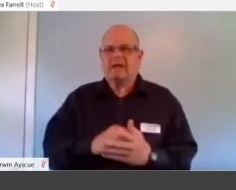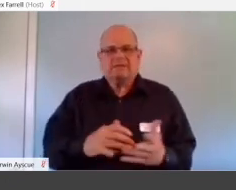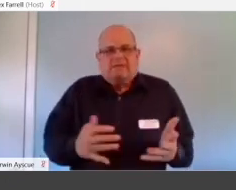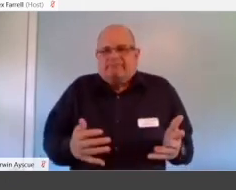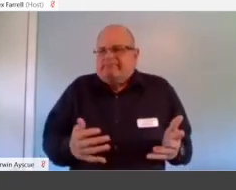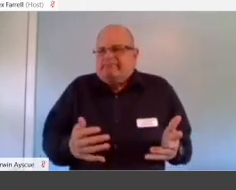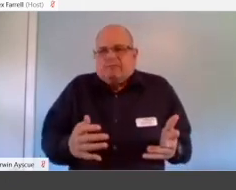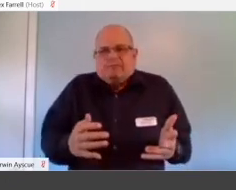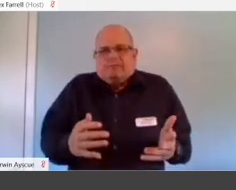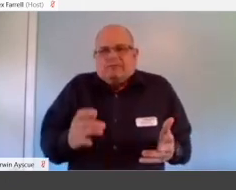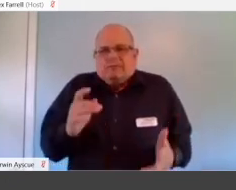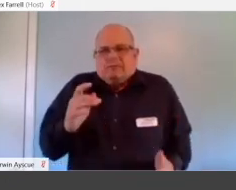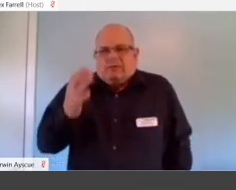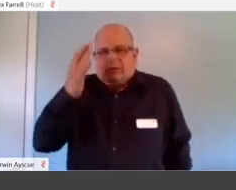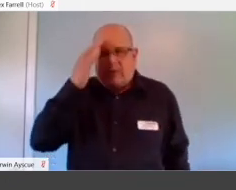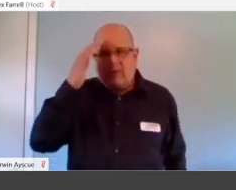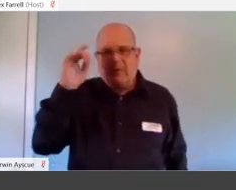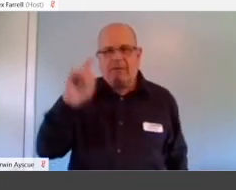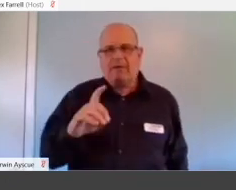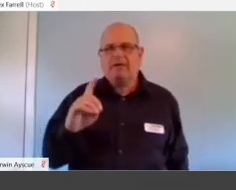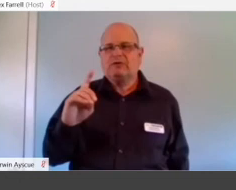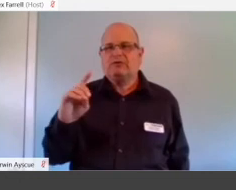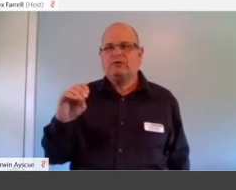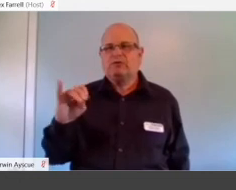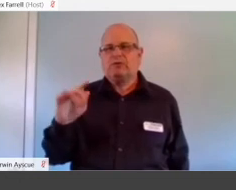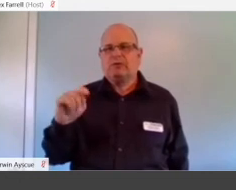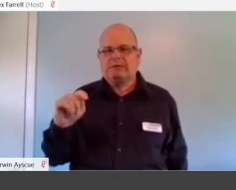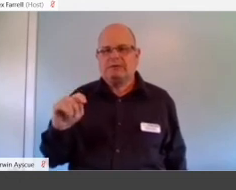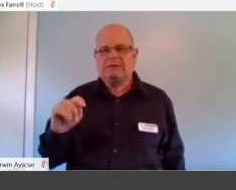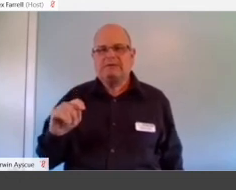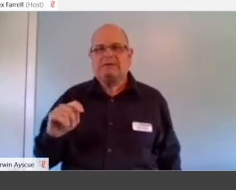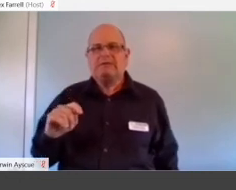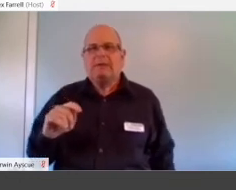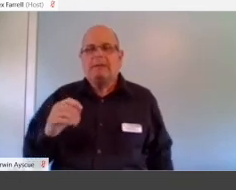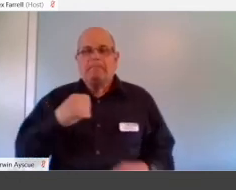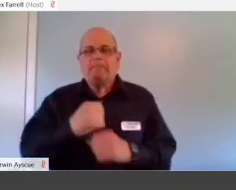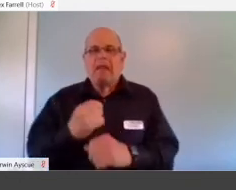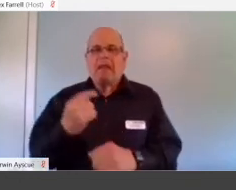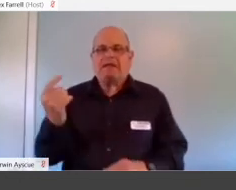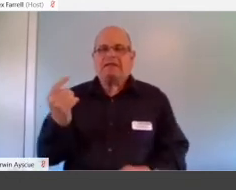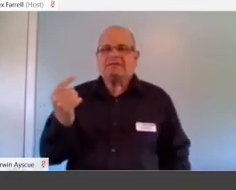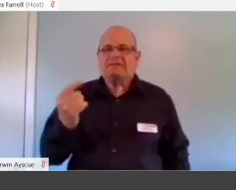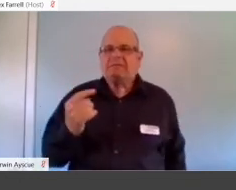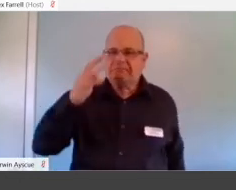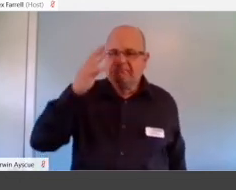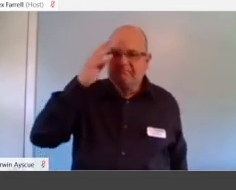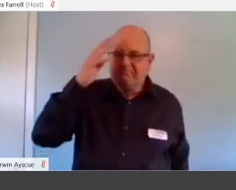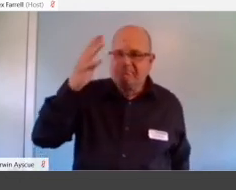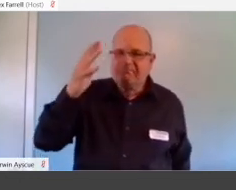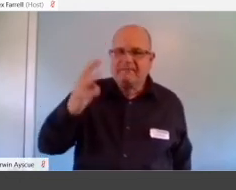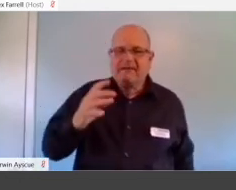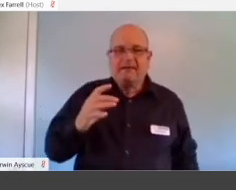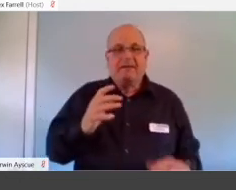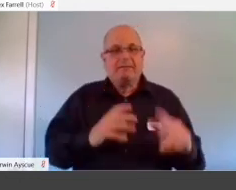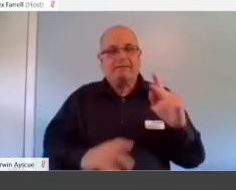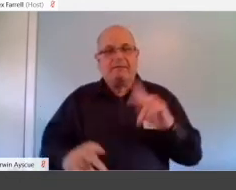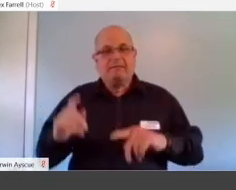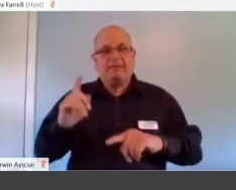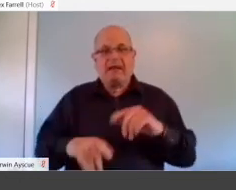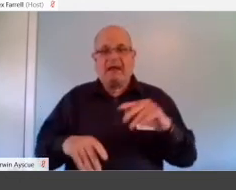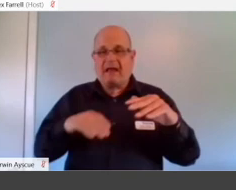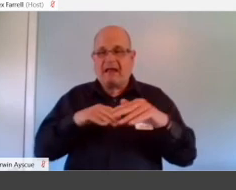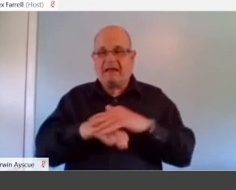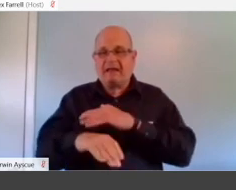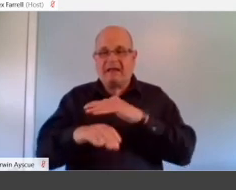Like, oh, we're not going to make things that are inaccessible because I have to build and have to go fix them before I can ship